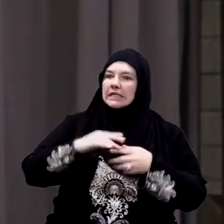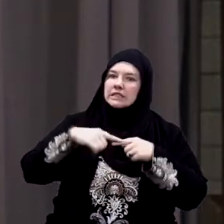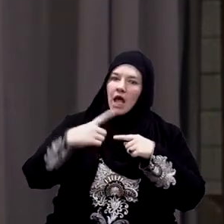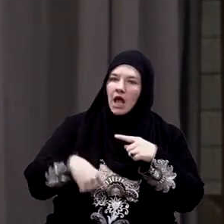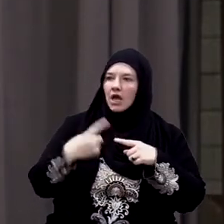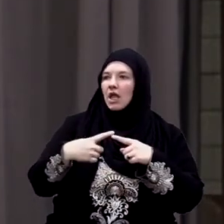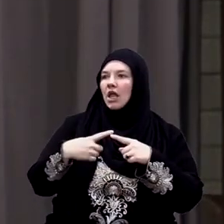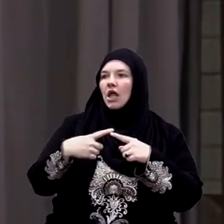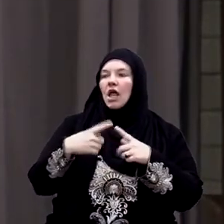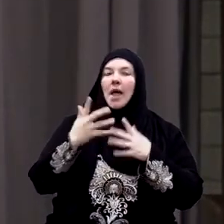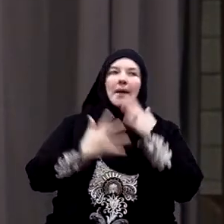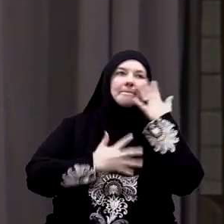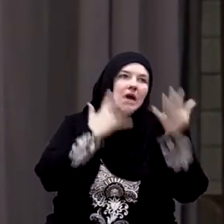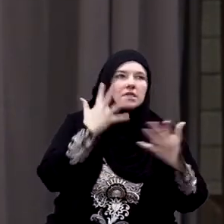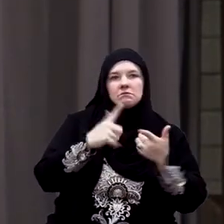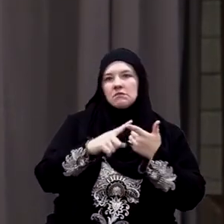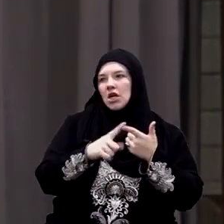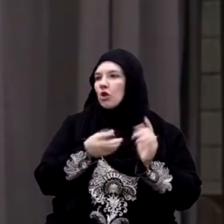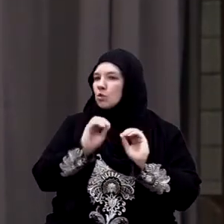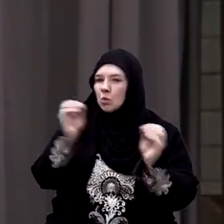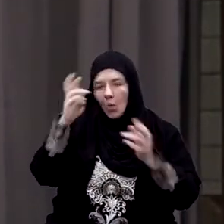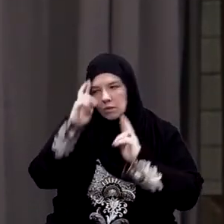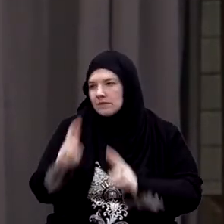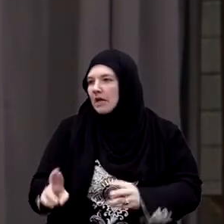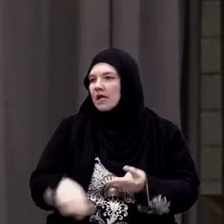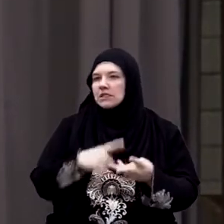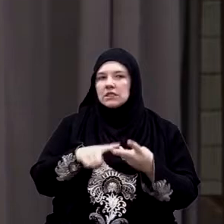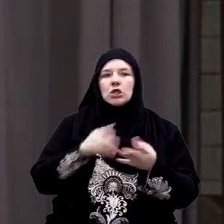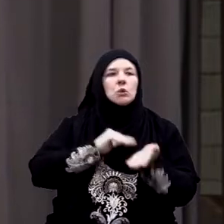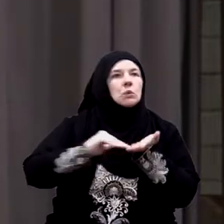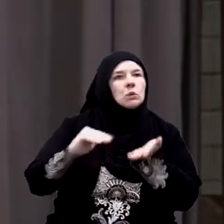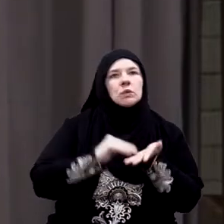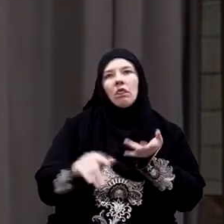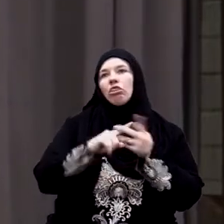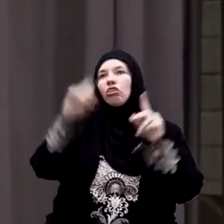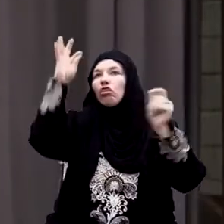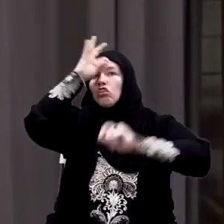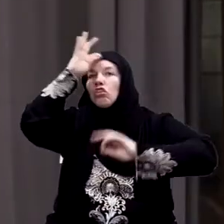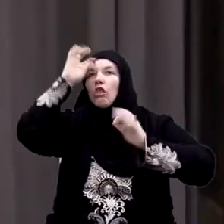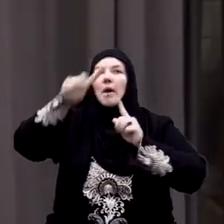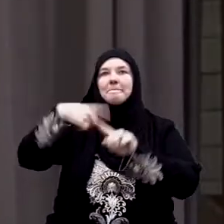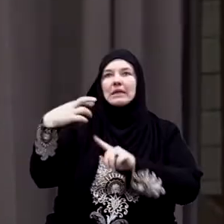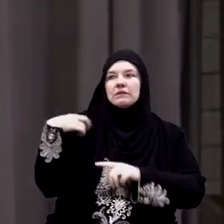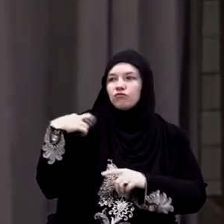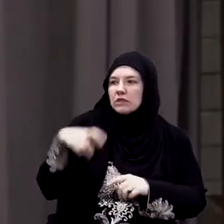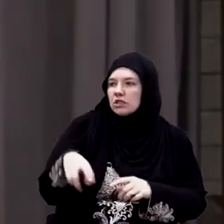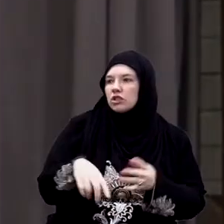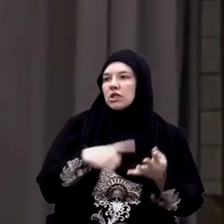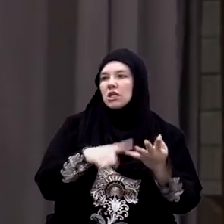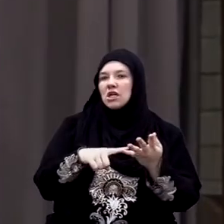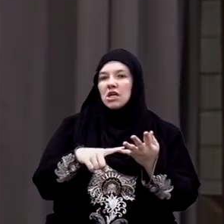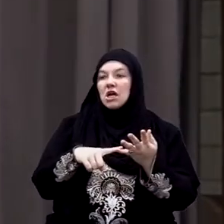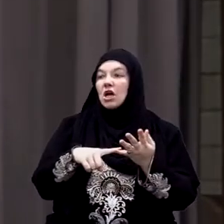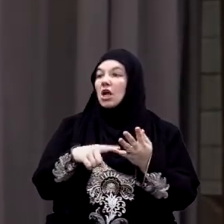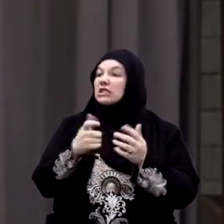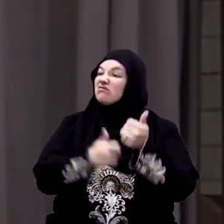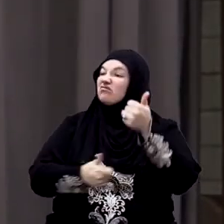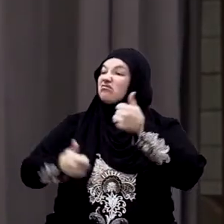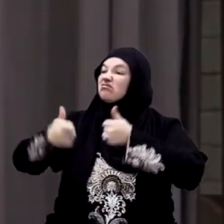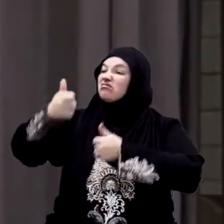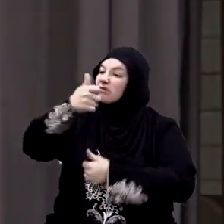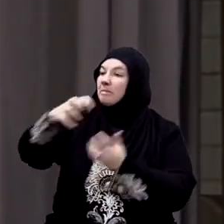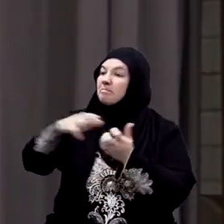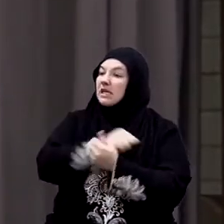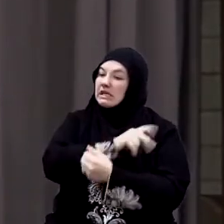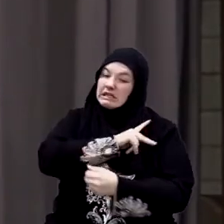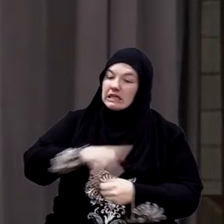indignity, humiliation, excuses, ignorance, exploitation, tyranny. All of those